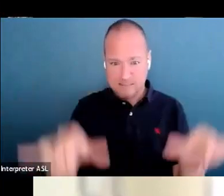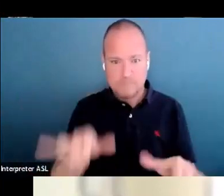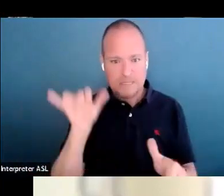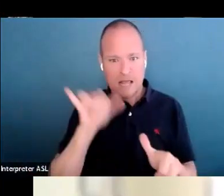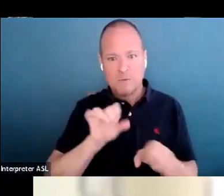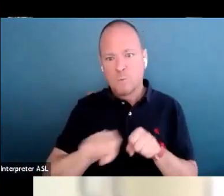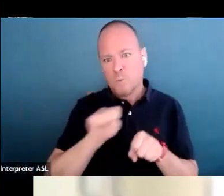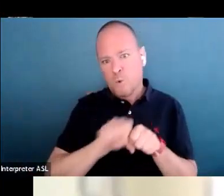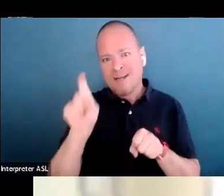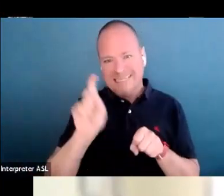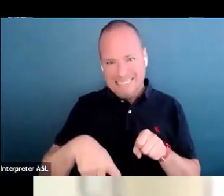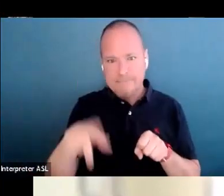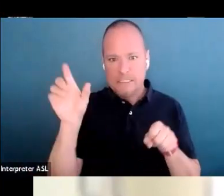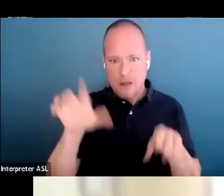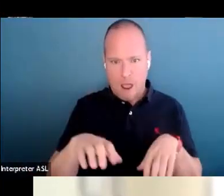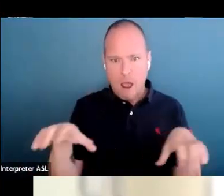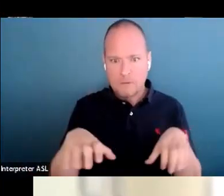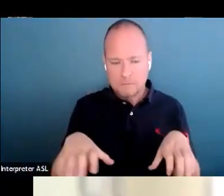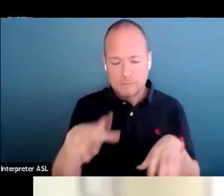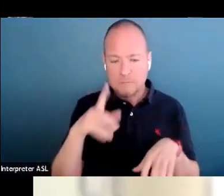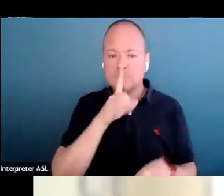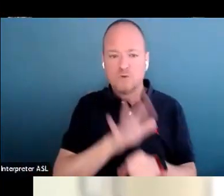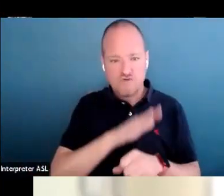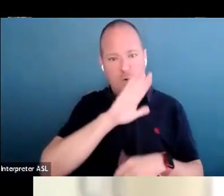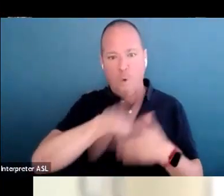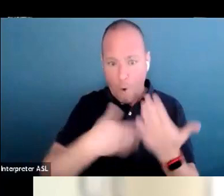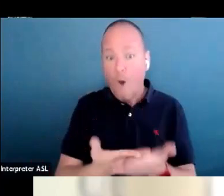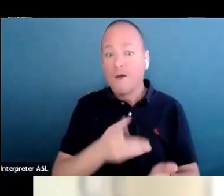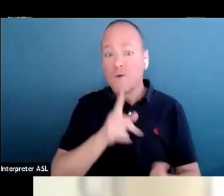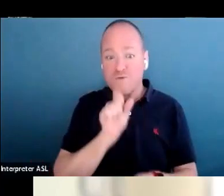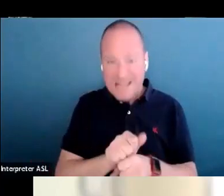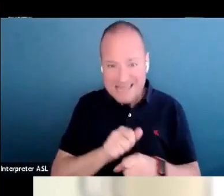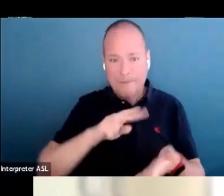needs to be done to be sure all means all."